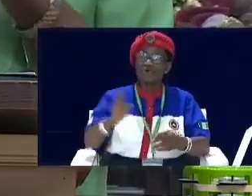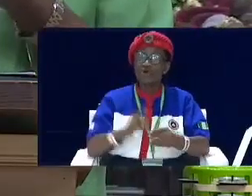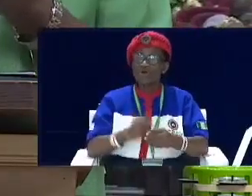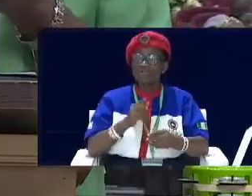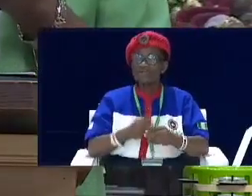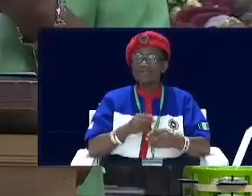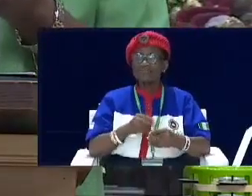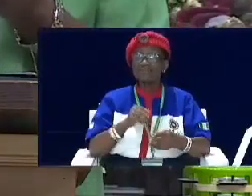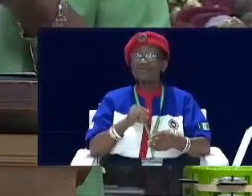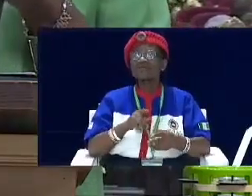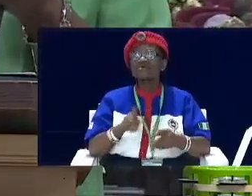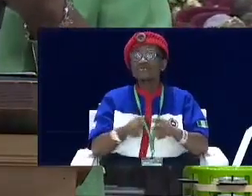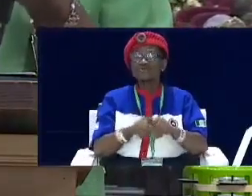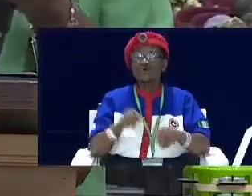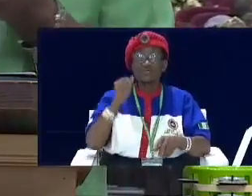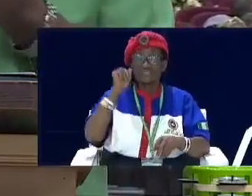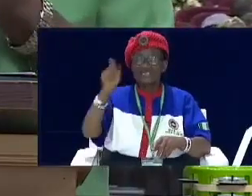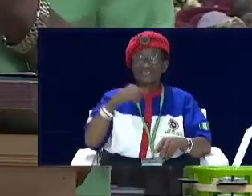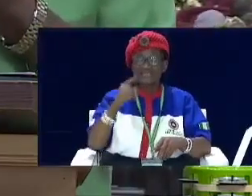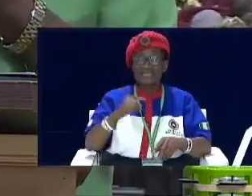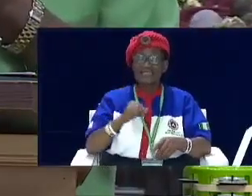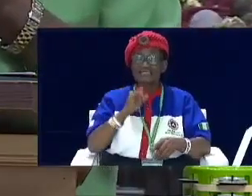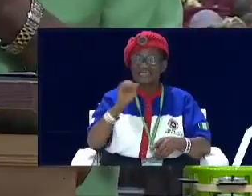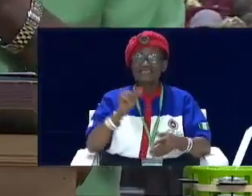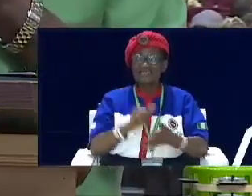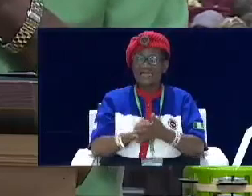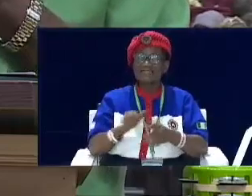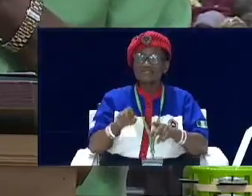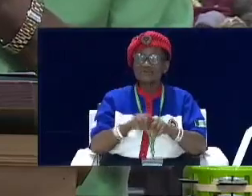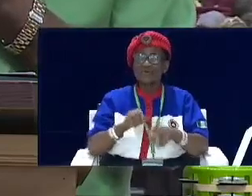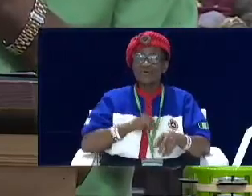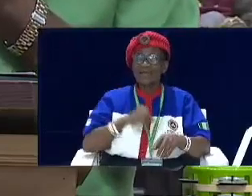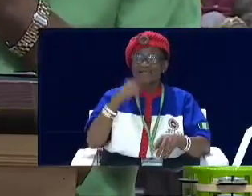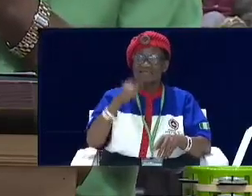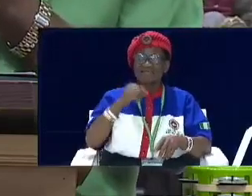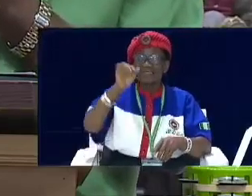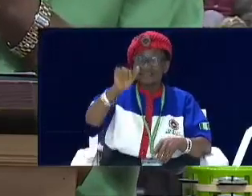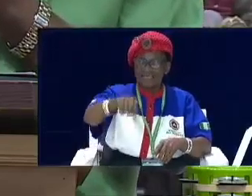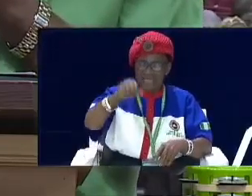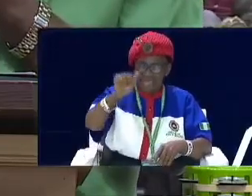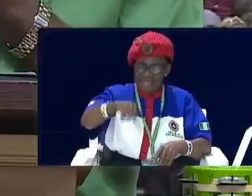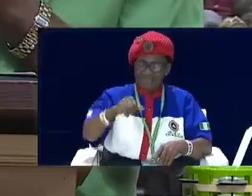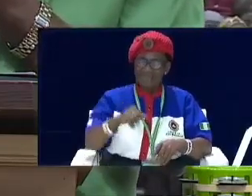So she said, is that so? I said, yes, ma. Say, bro, say, money, money, Benny, Mama.